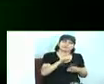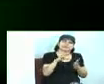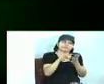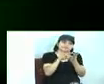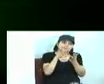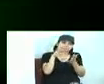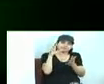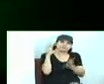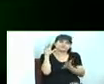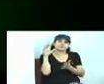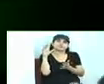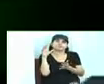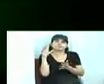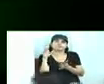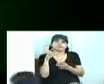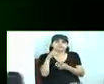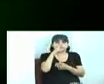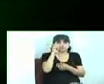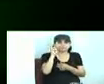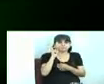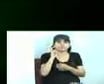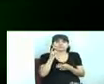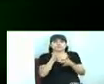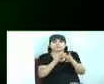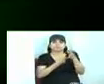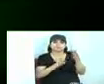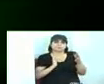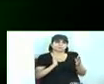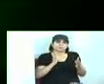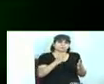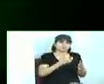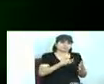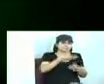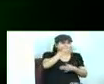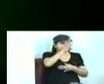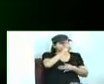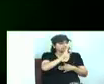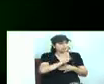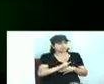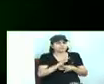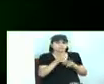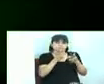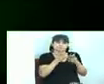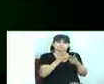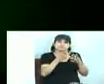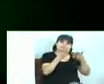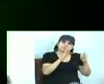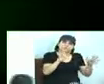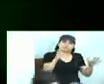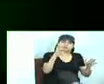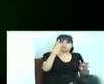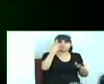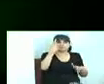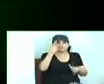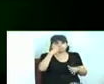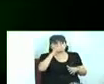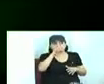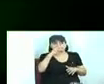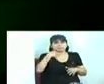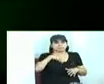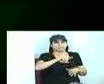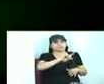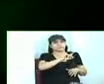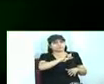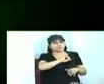I am rich, because of what our God has